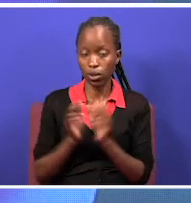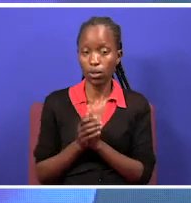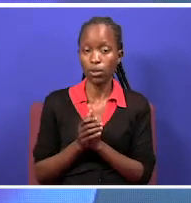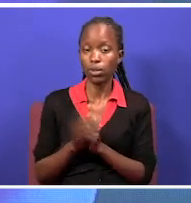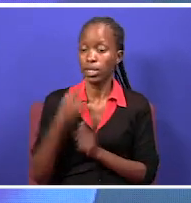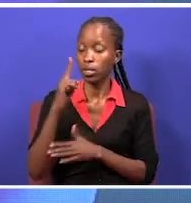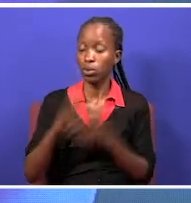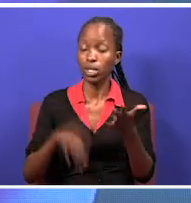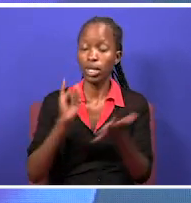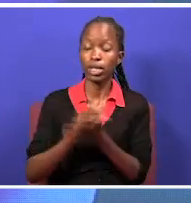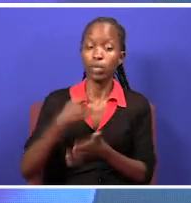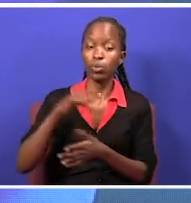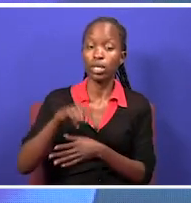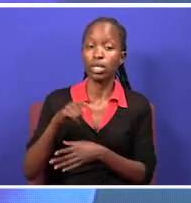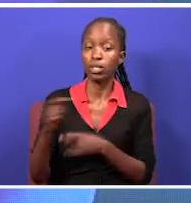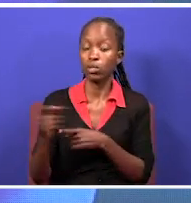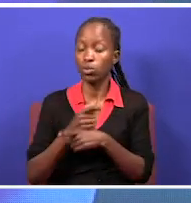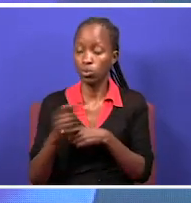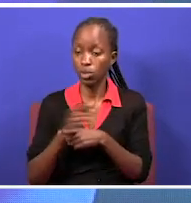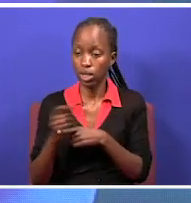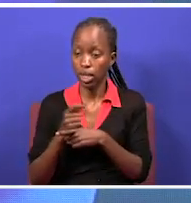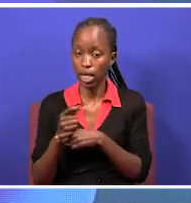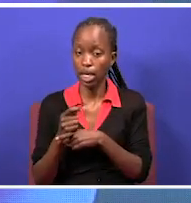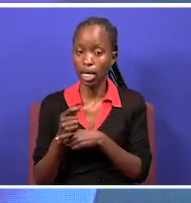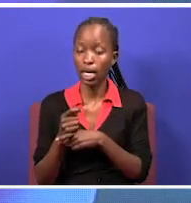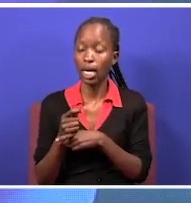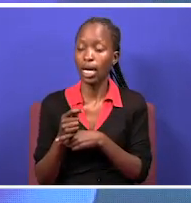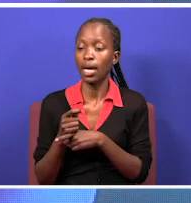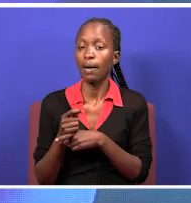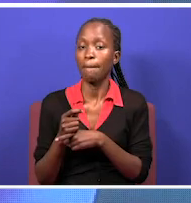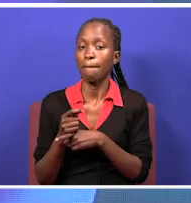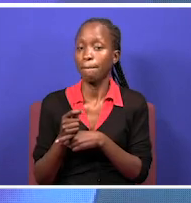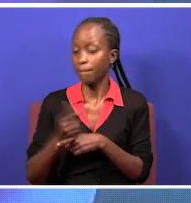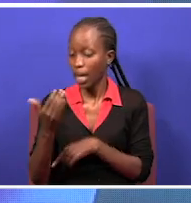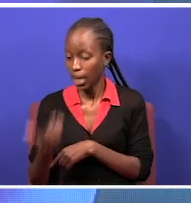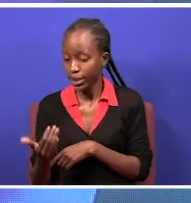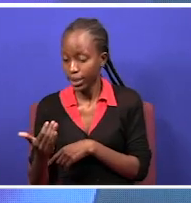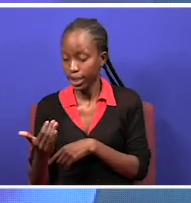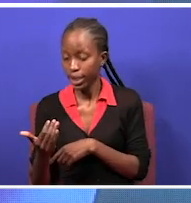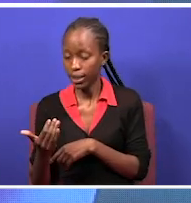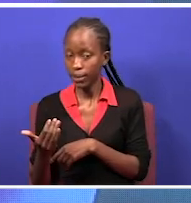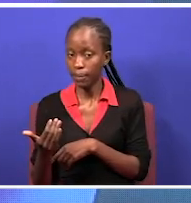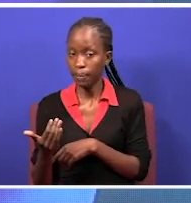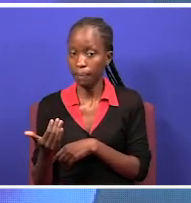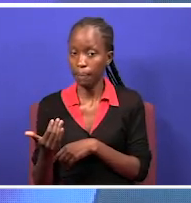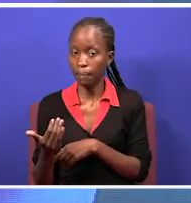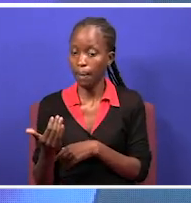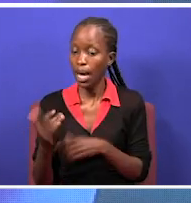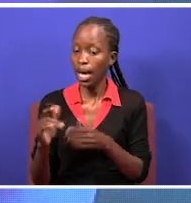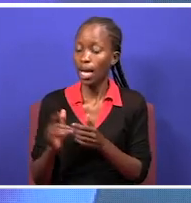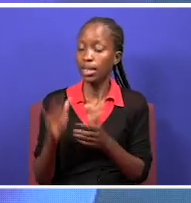we need to train the children and form this great foundation of the persons that they will